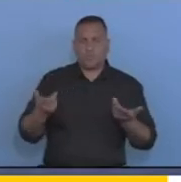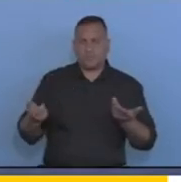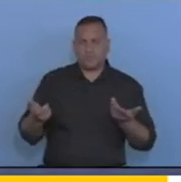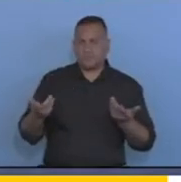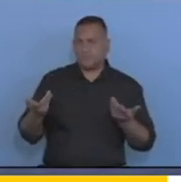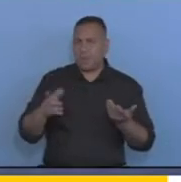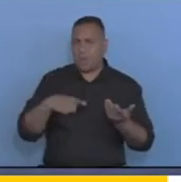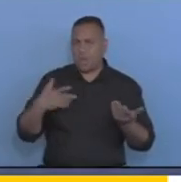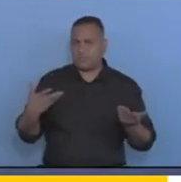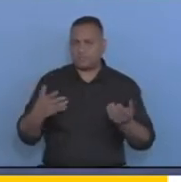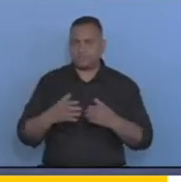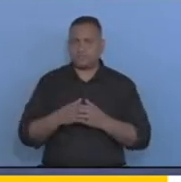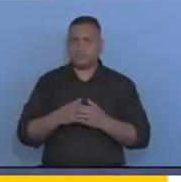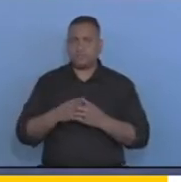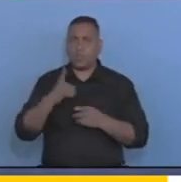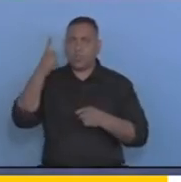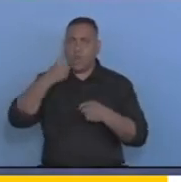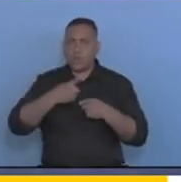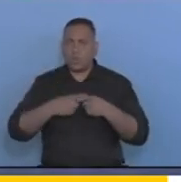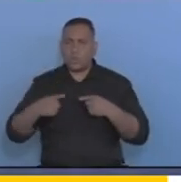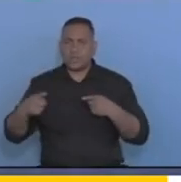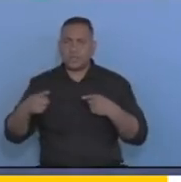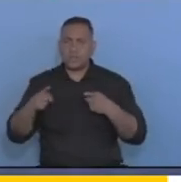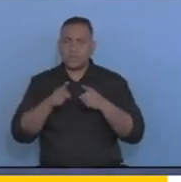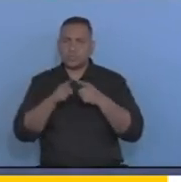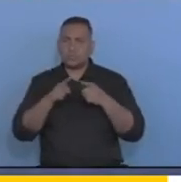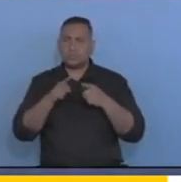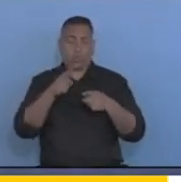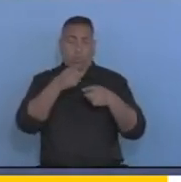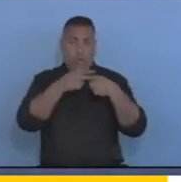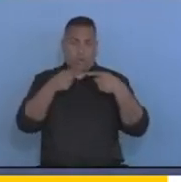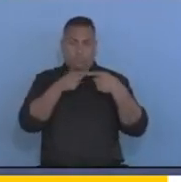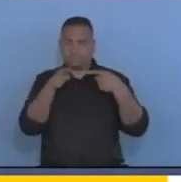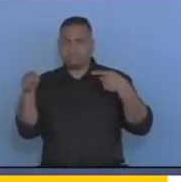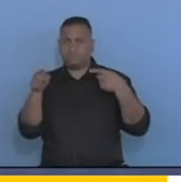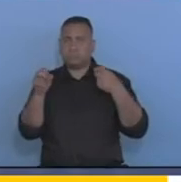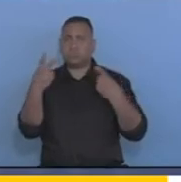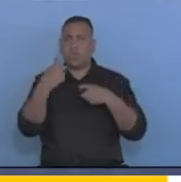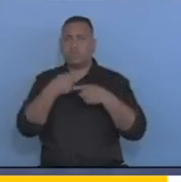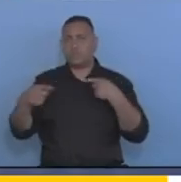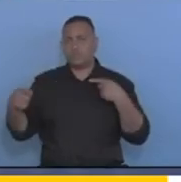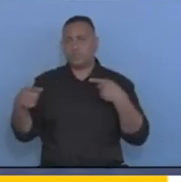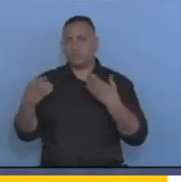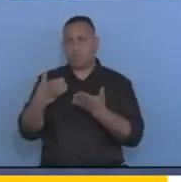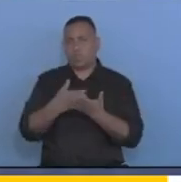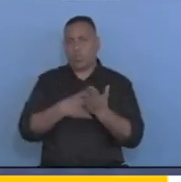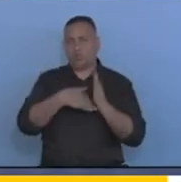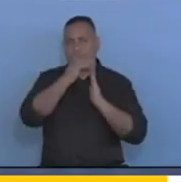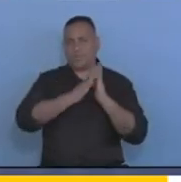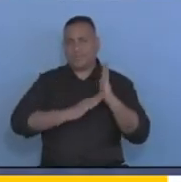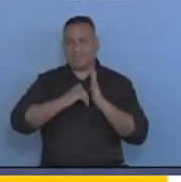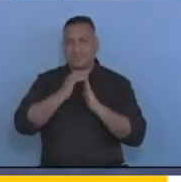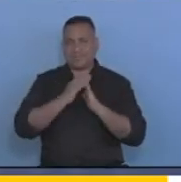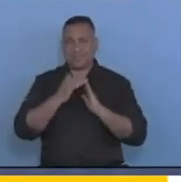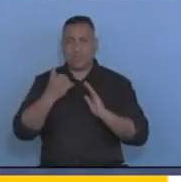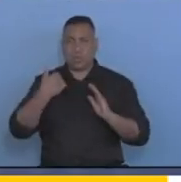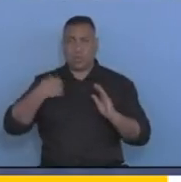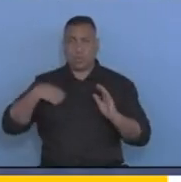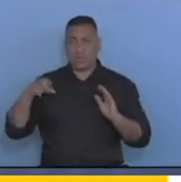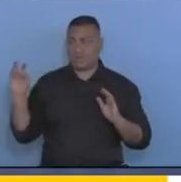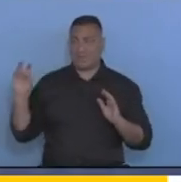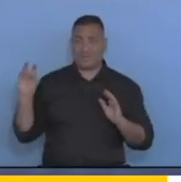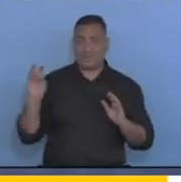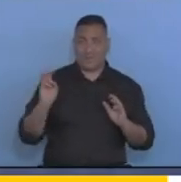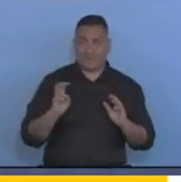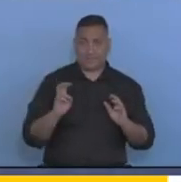anywhere between a week to 12 weeks. Oh, right? Wow. So it depends on whoever wants to come. We get the top up, you know, people that just